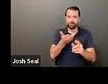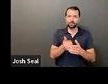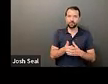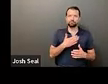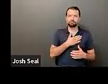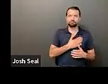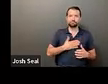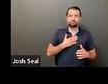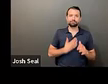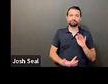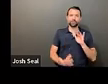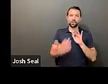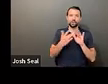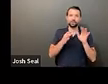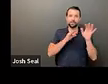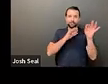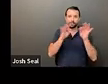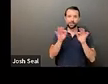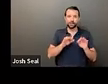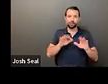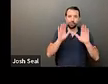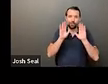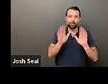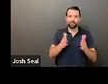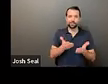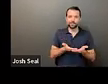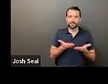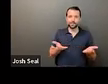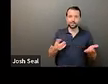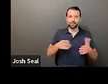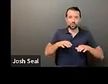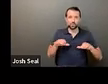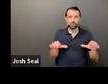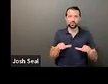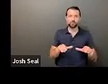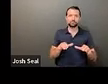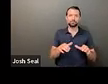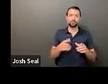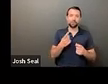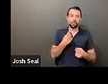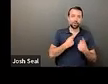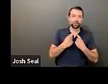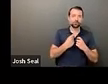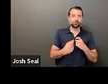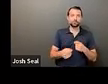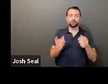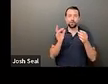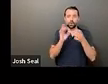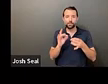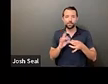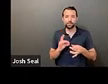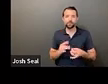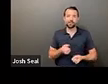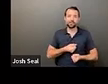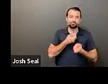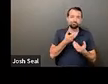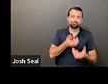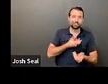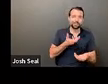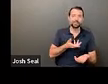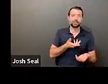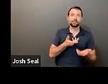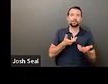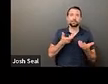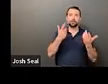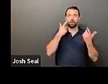stuff you're doing. Please feel free to reach out to us if you have questions, if you have comments, if you want to, you know, vent, if you want to say, I don't know what I'm supposed to